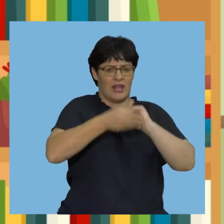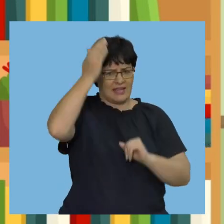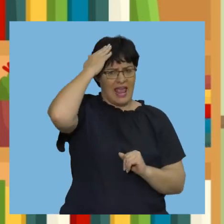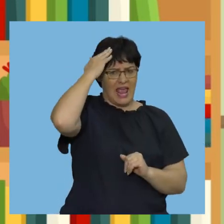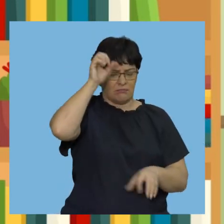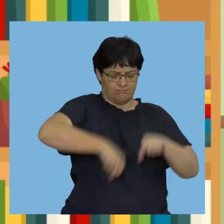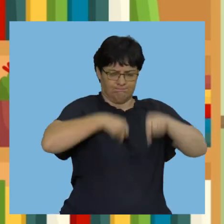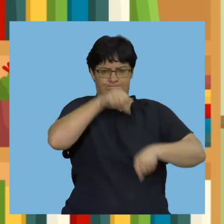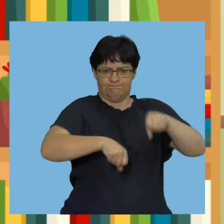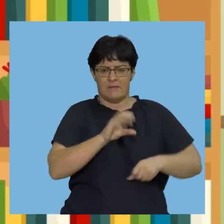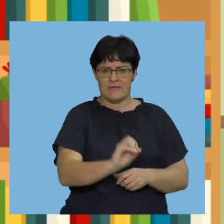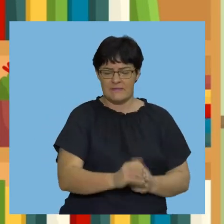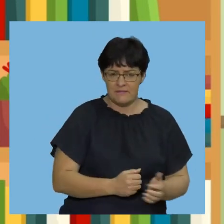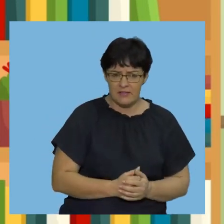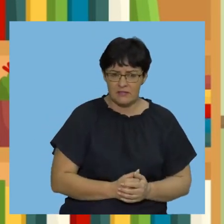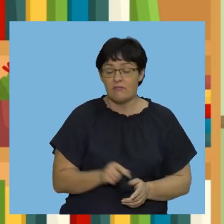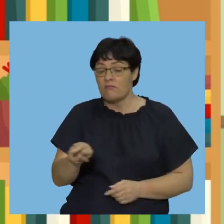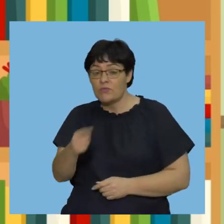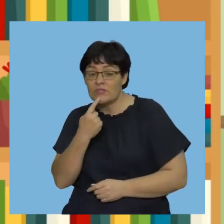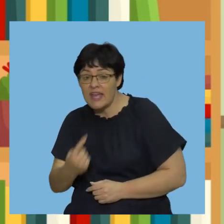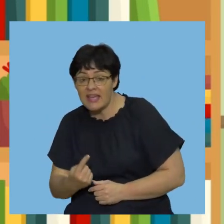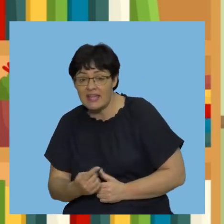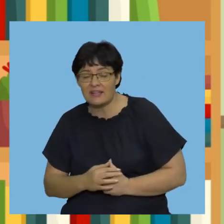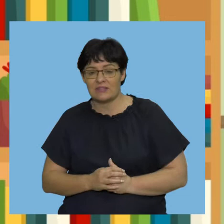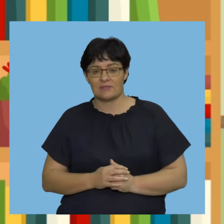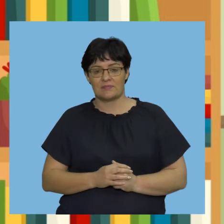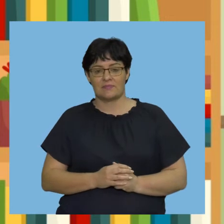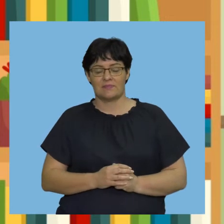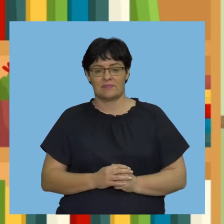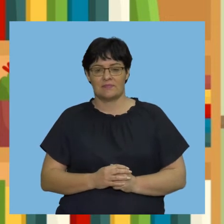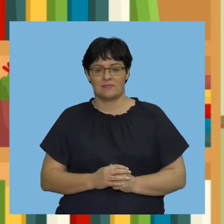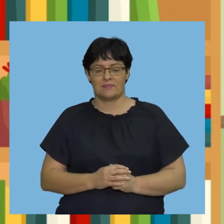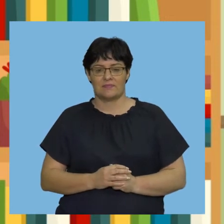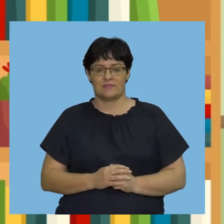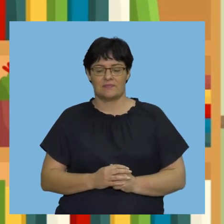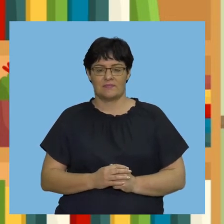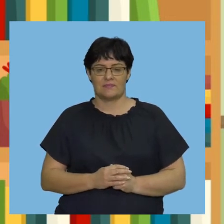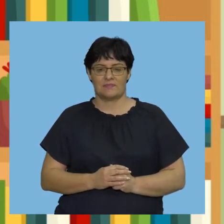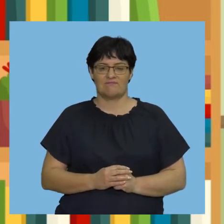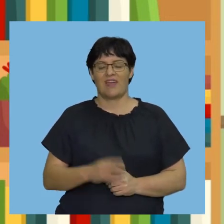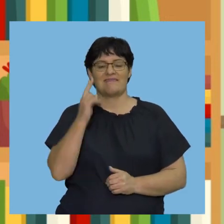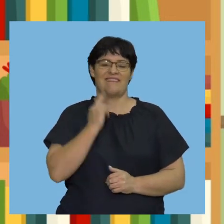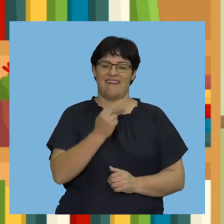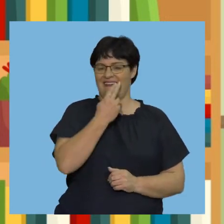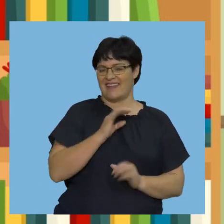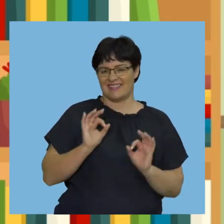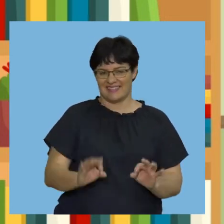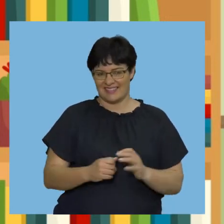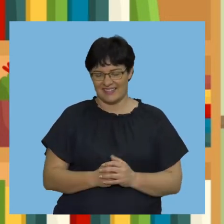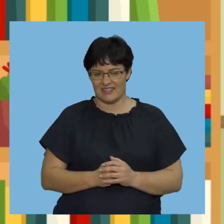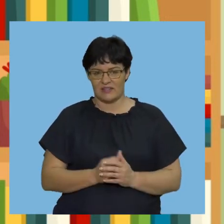her head when she rode her bicycle? You say, she wore a helmet.